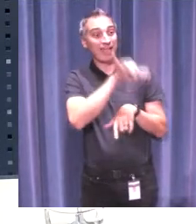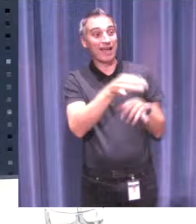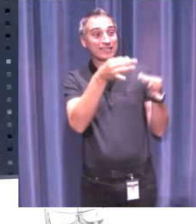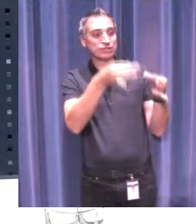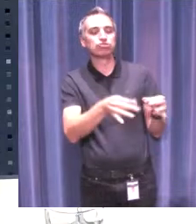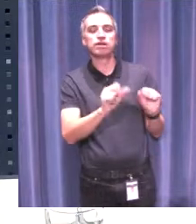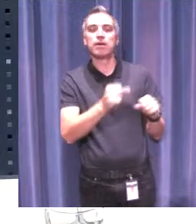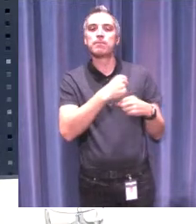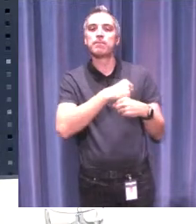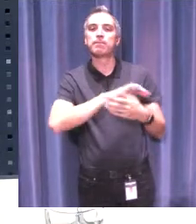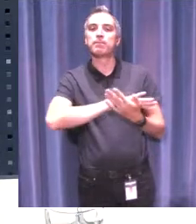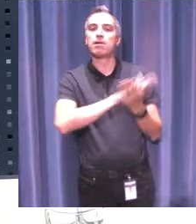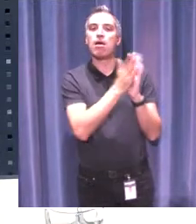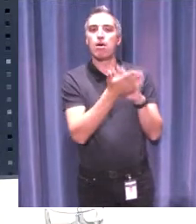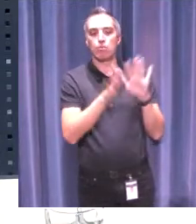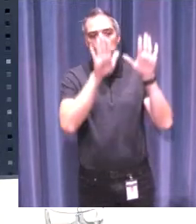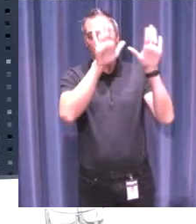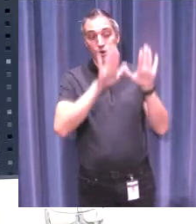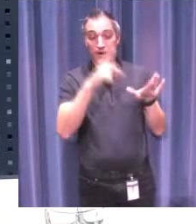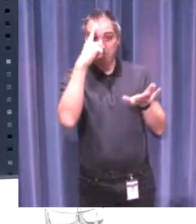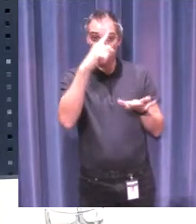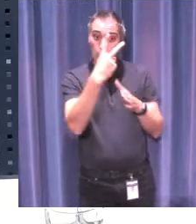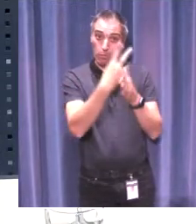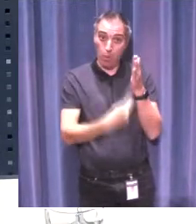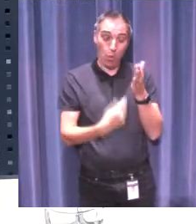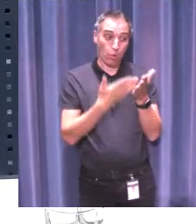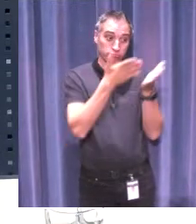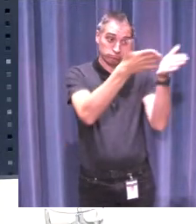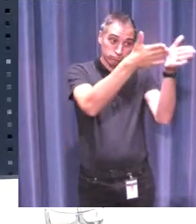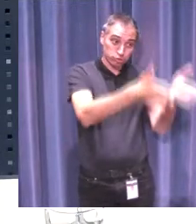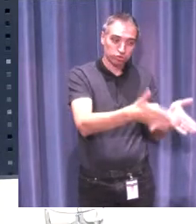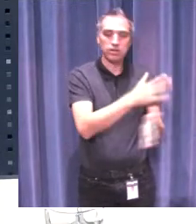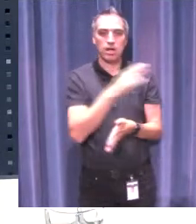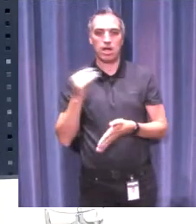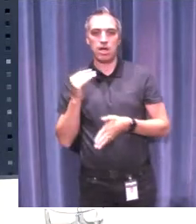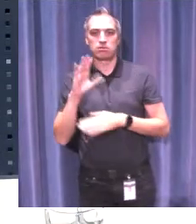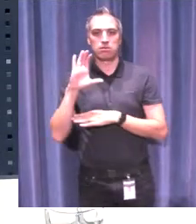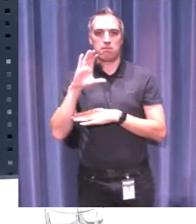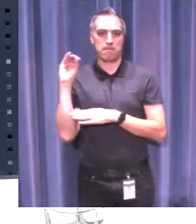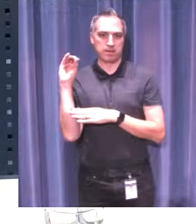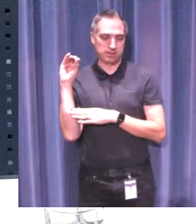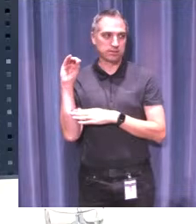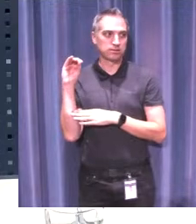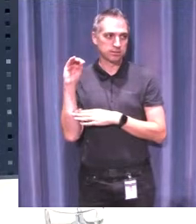great move for both the candidate and the company. And that would be